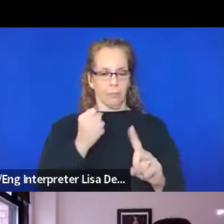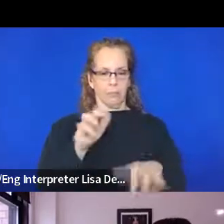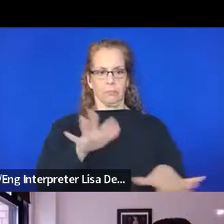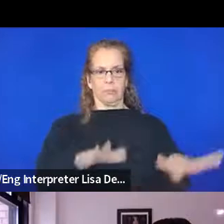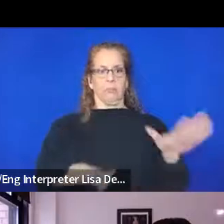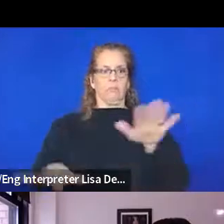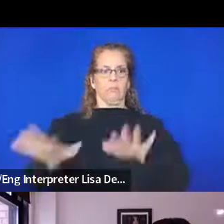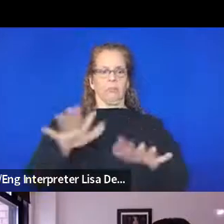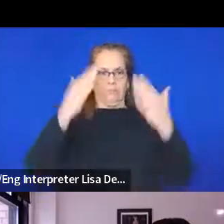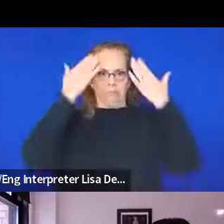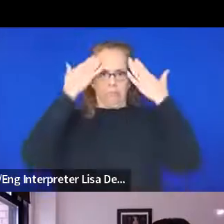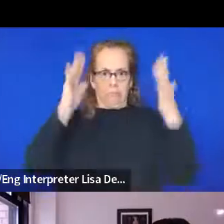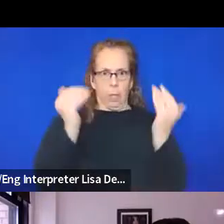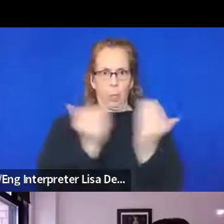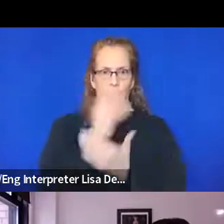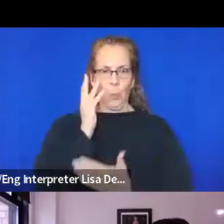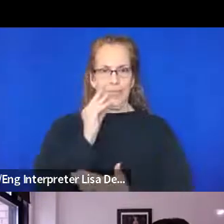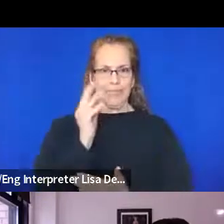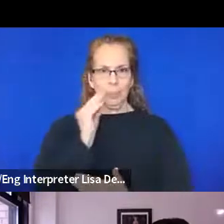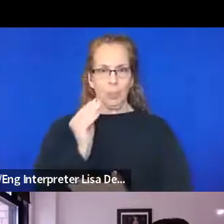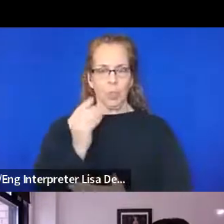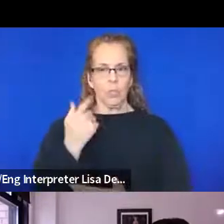legitimate compensation, or legitimate,